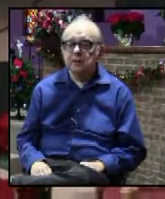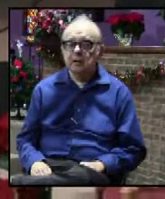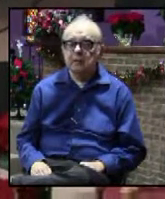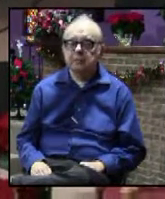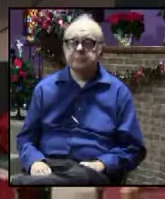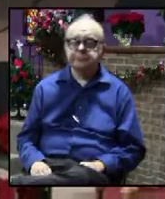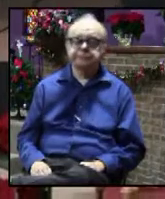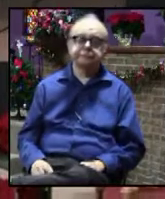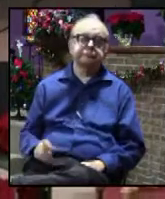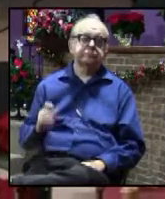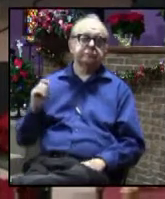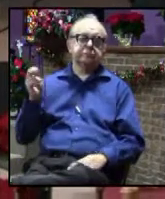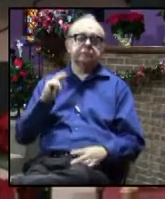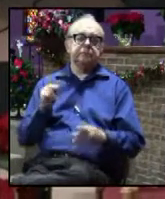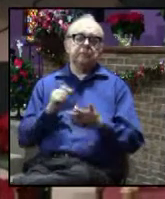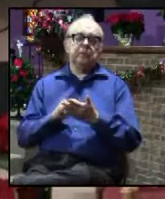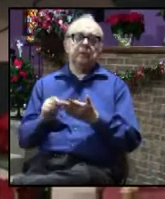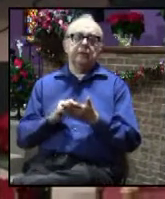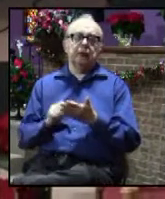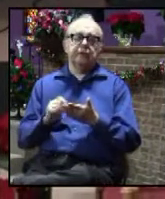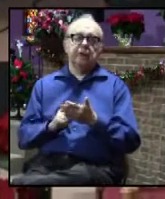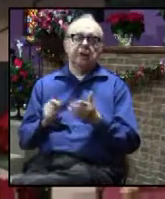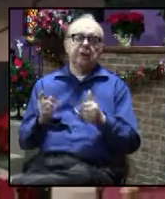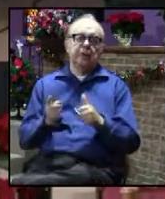Are they going to write your name on the front page?